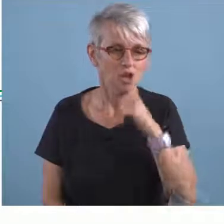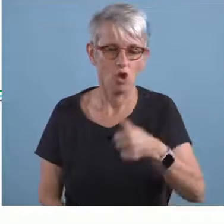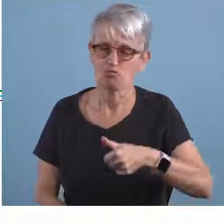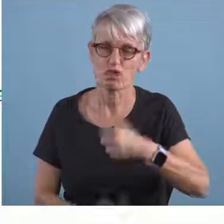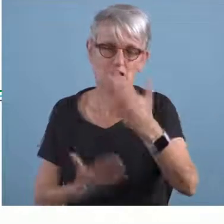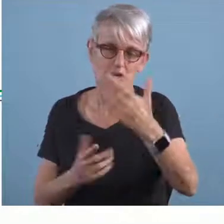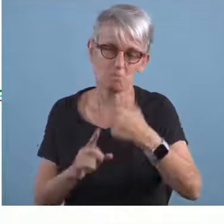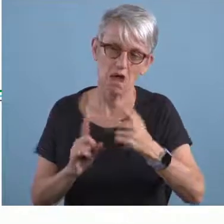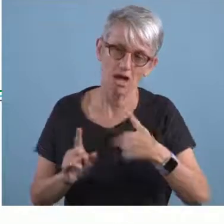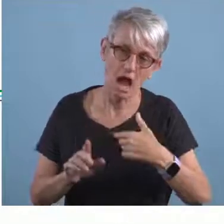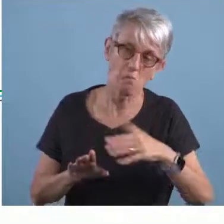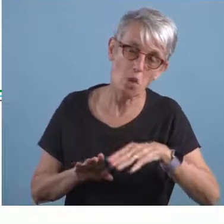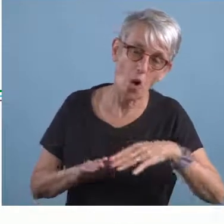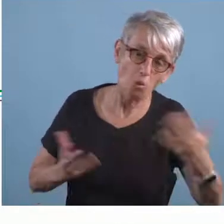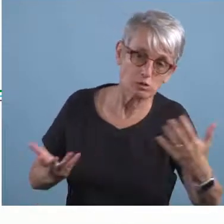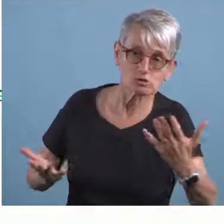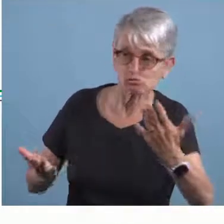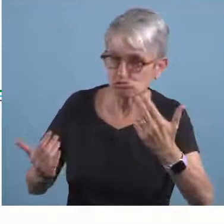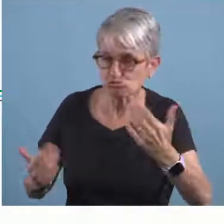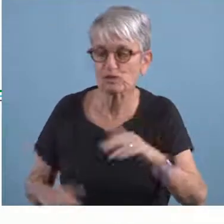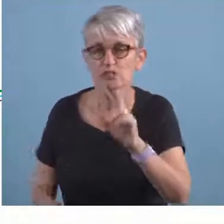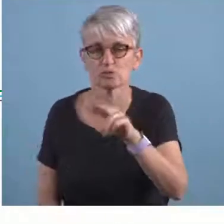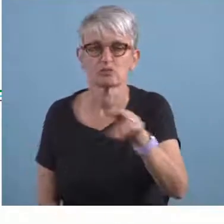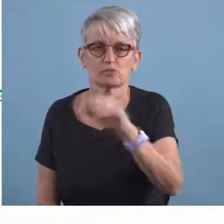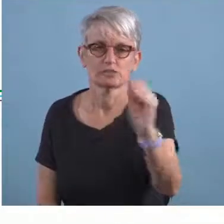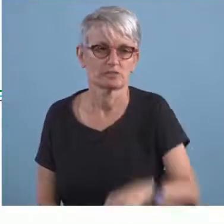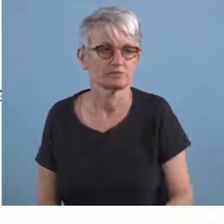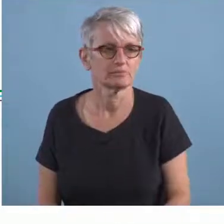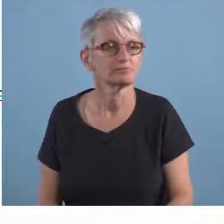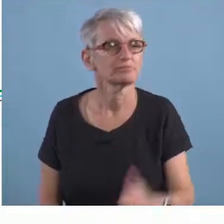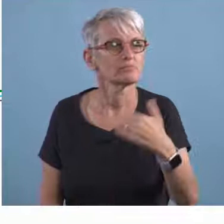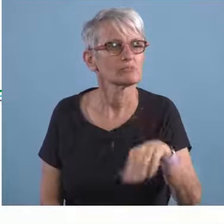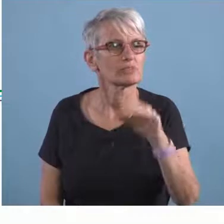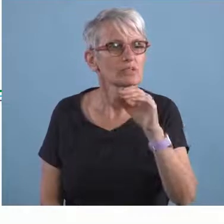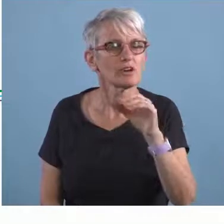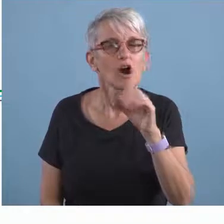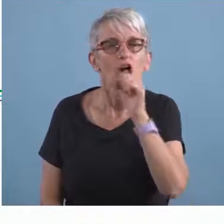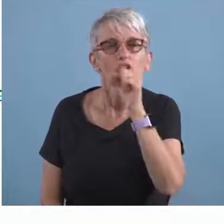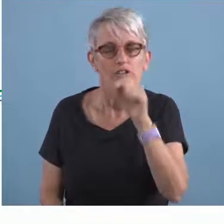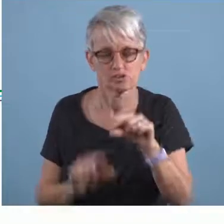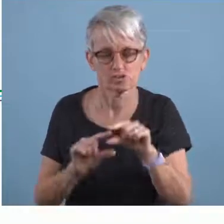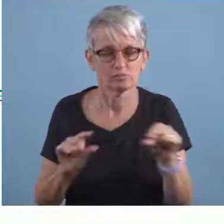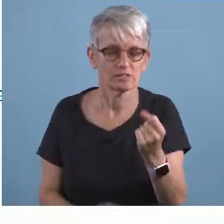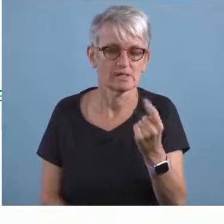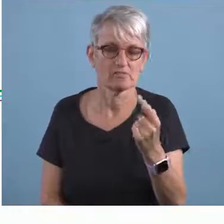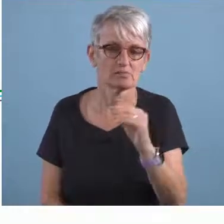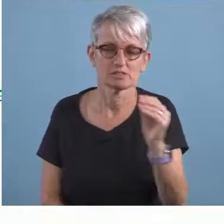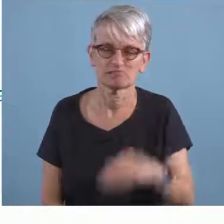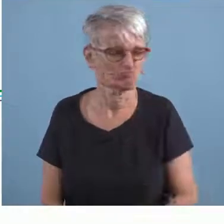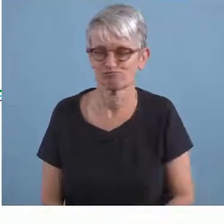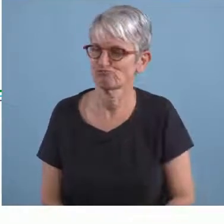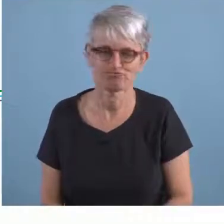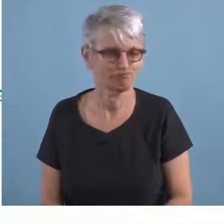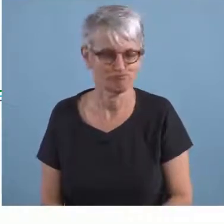but I'm open to it. That's about 22%. And the orange bar at the bottom, 11% said,